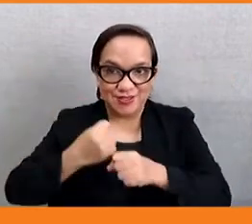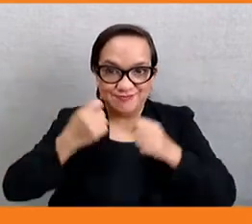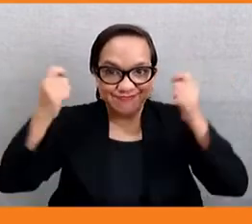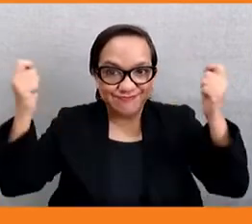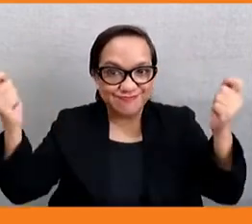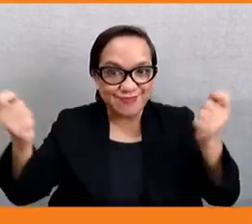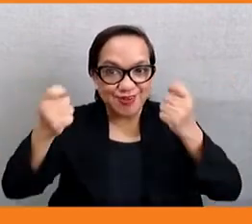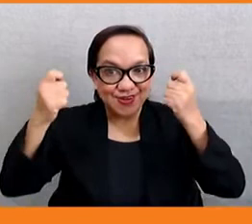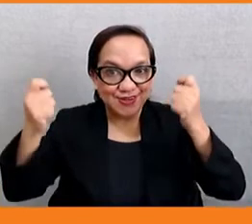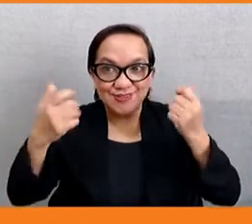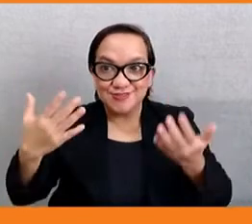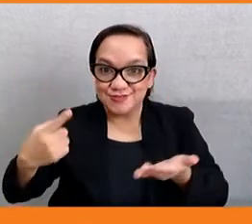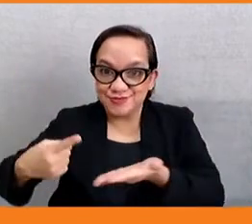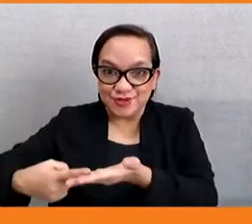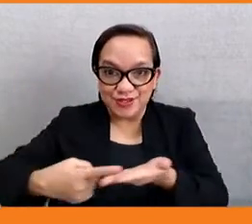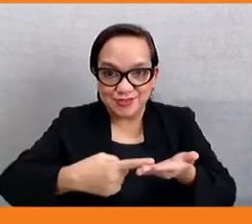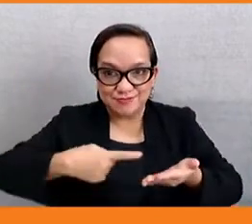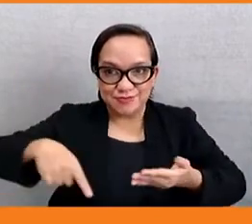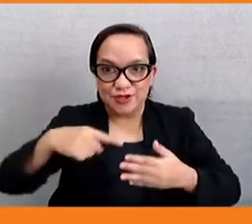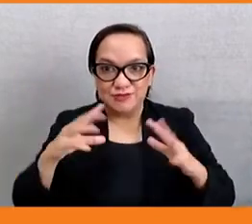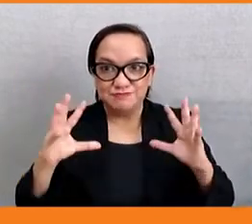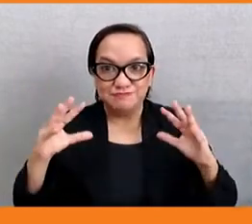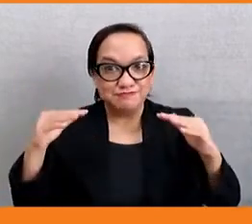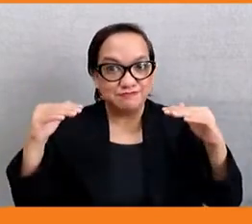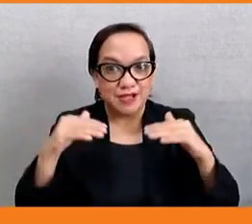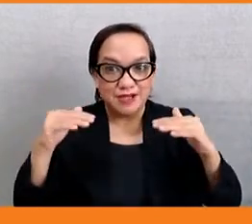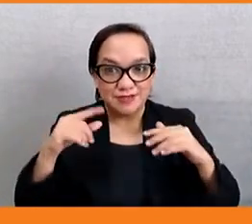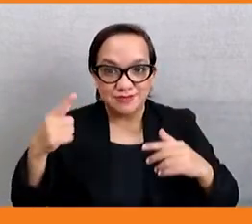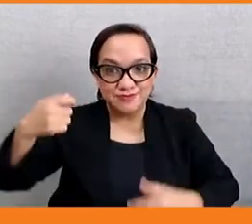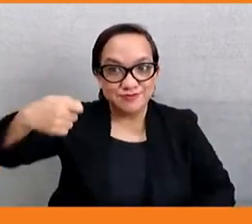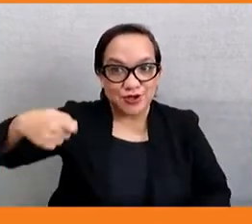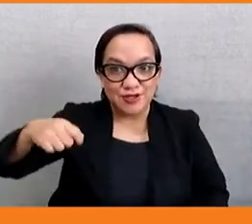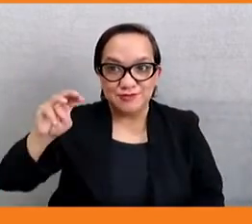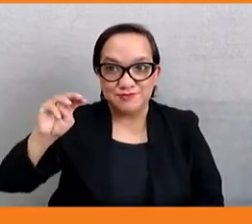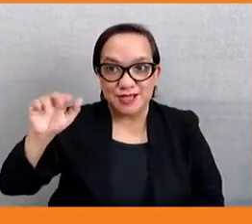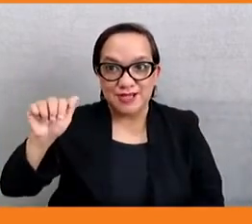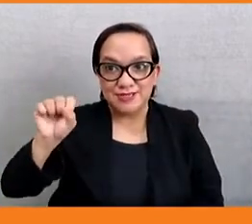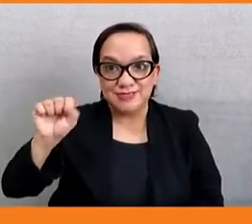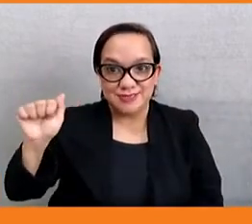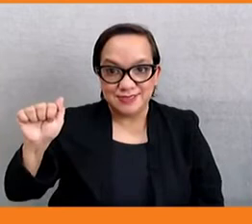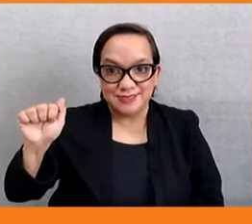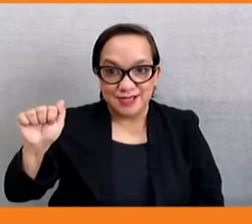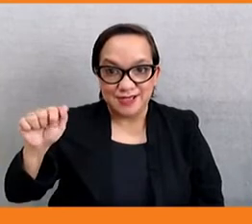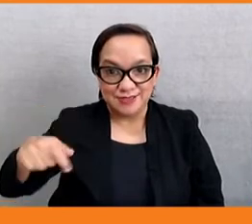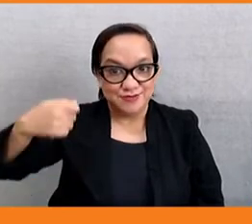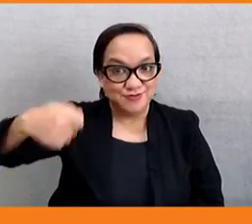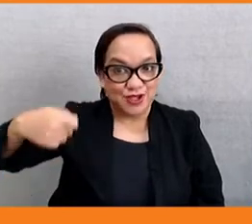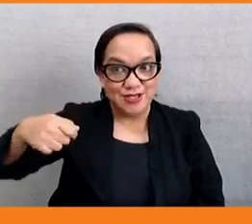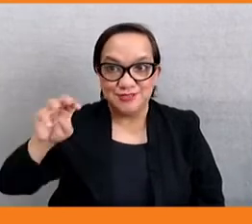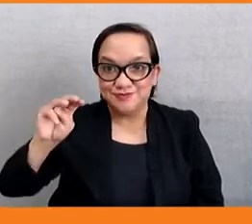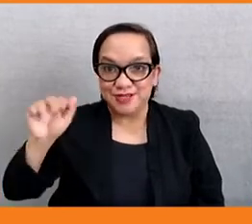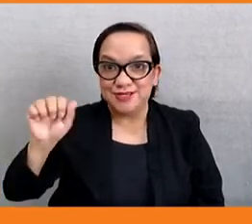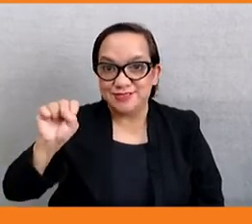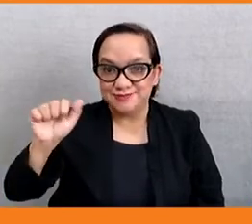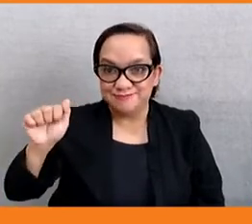management, as represented by President Masatsugu Asakawa, or President Masa. I'm especially want